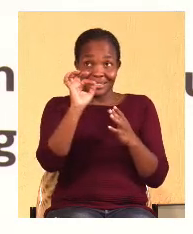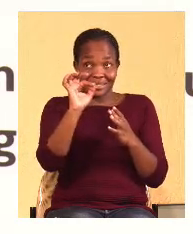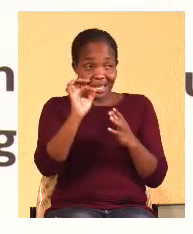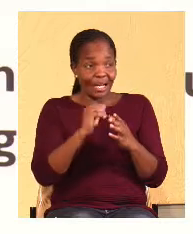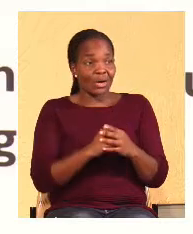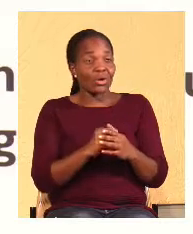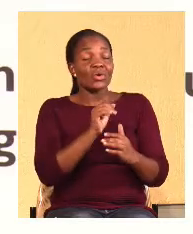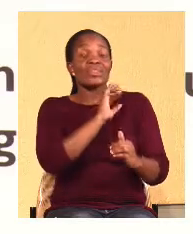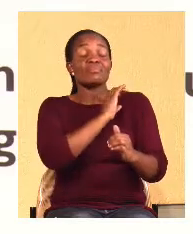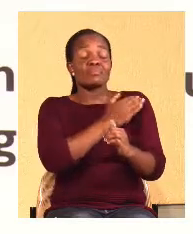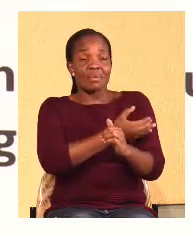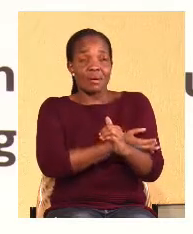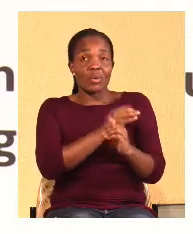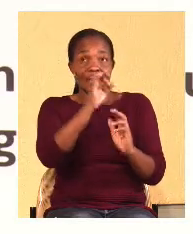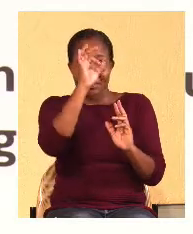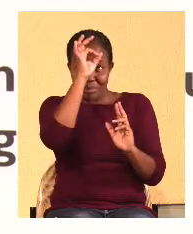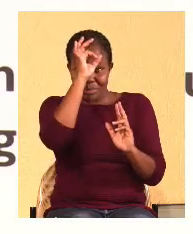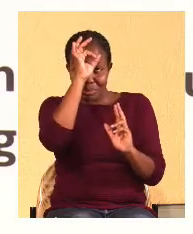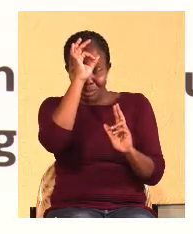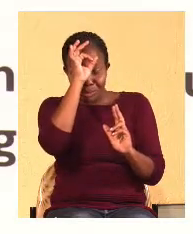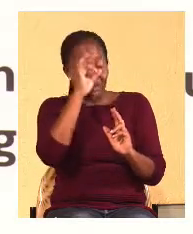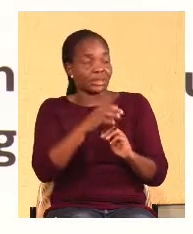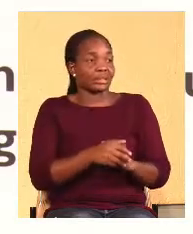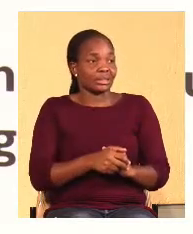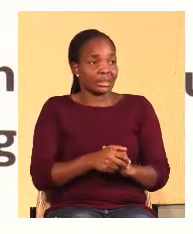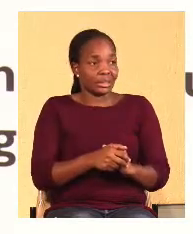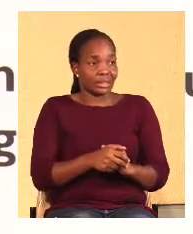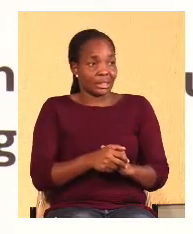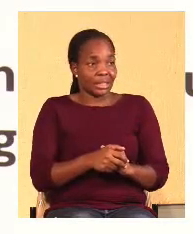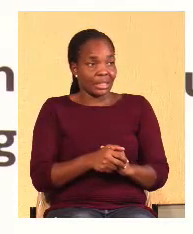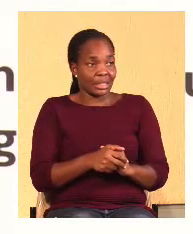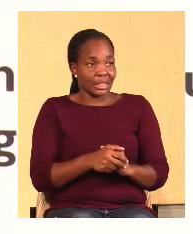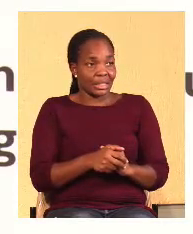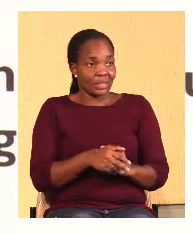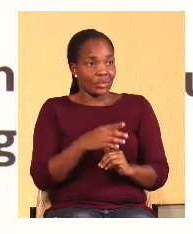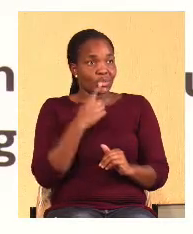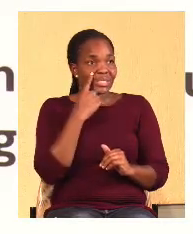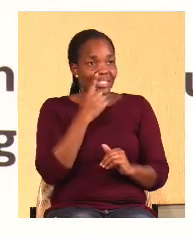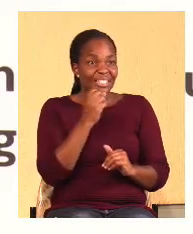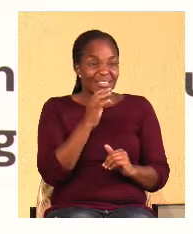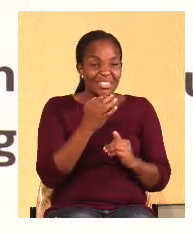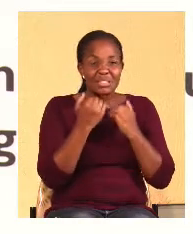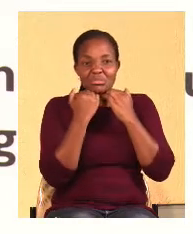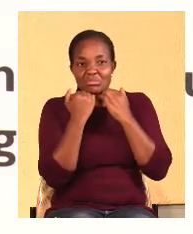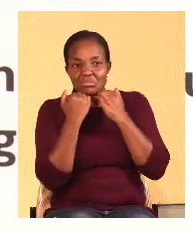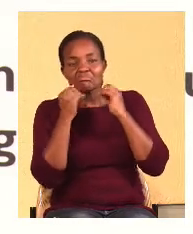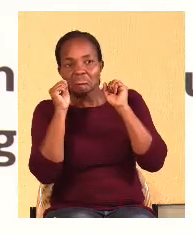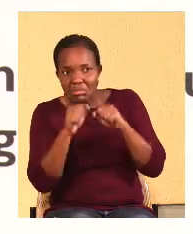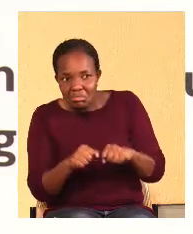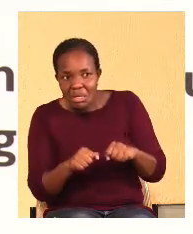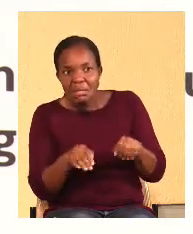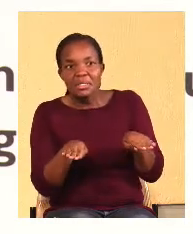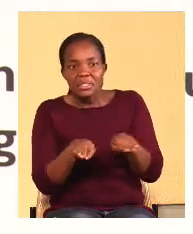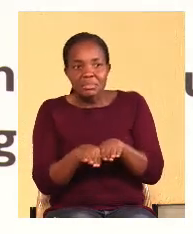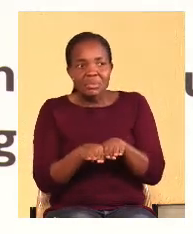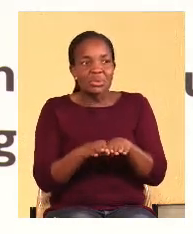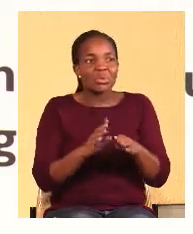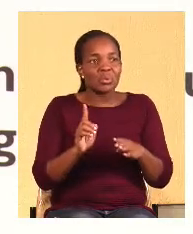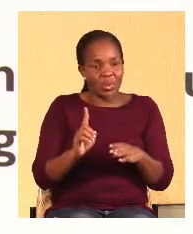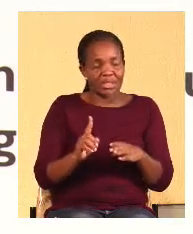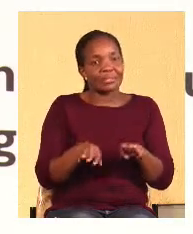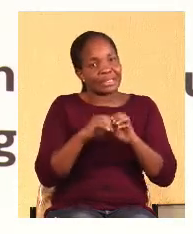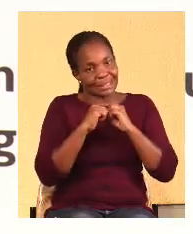to provide the police within reason, of course, where it's necessary and reasonable, that they can take